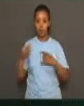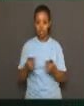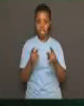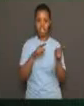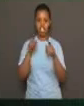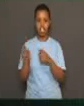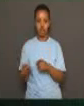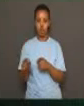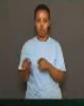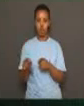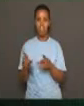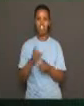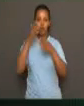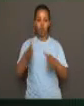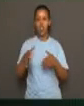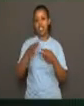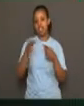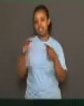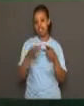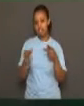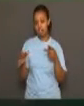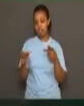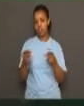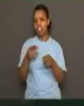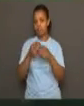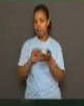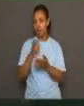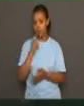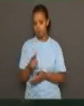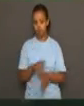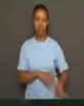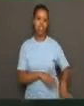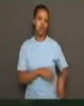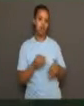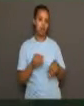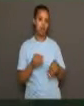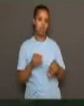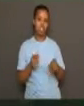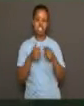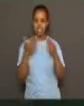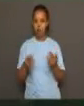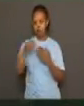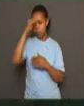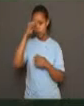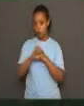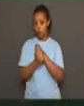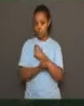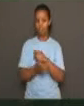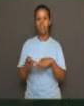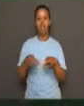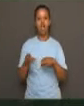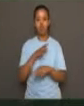is called natural selection. Students, based on what we have learned so